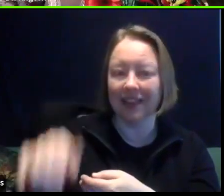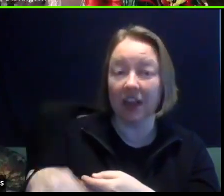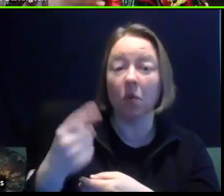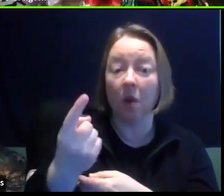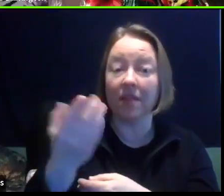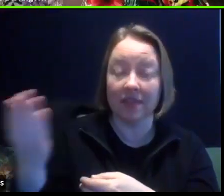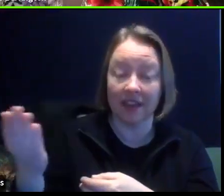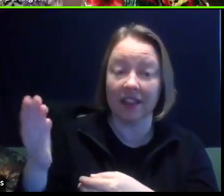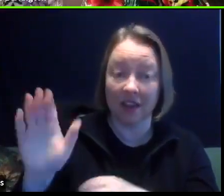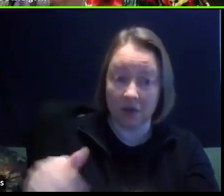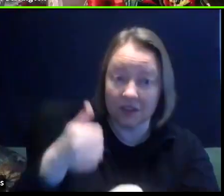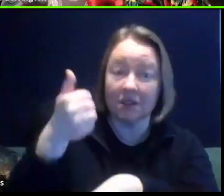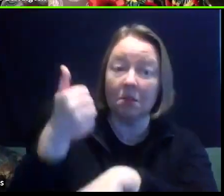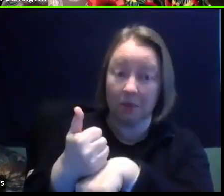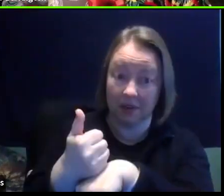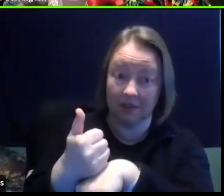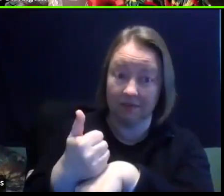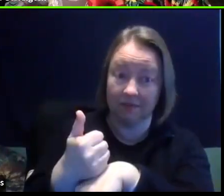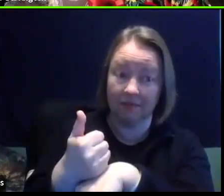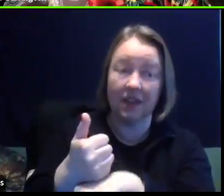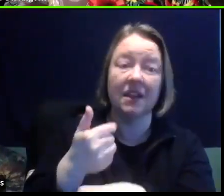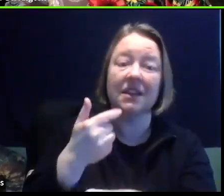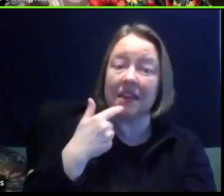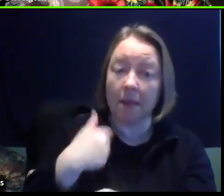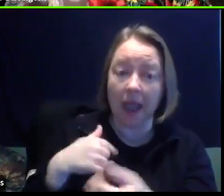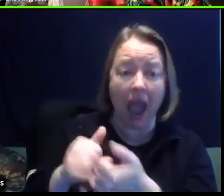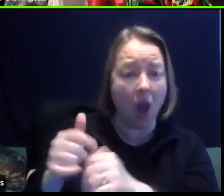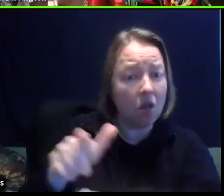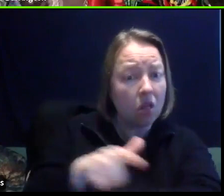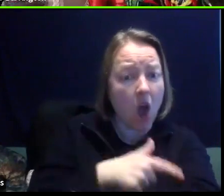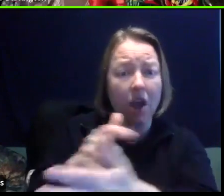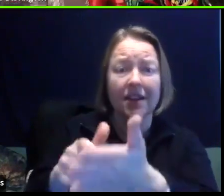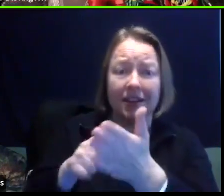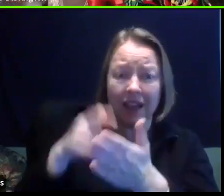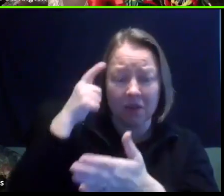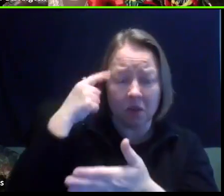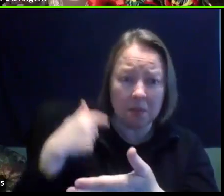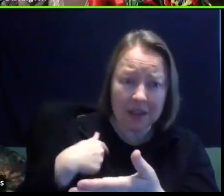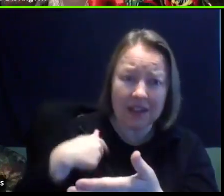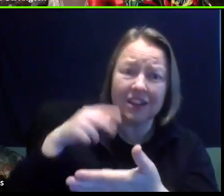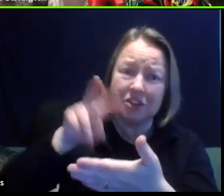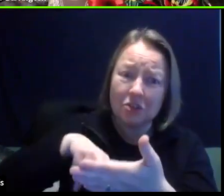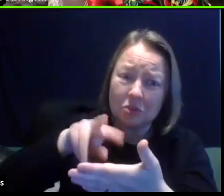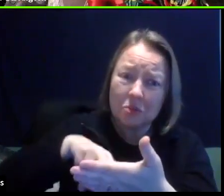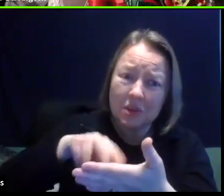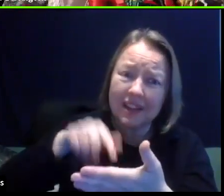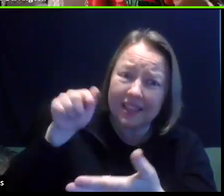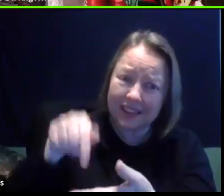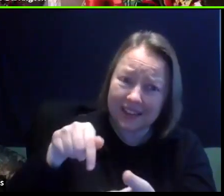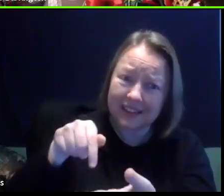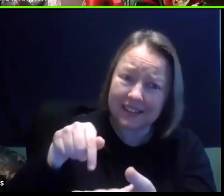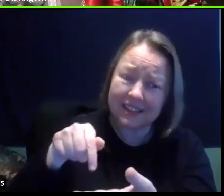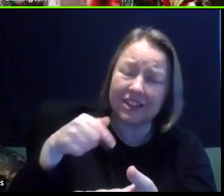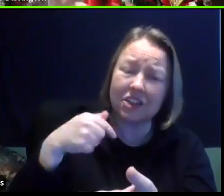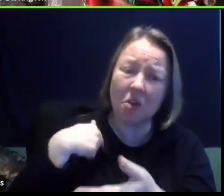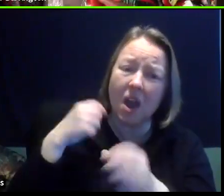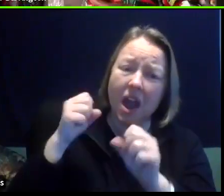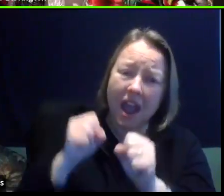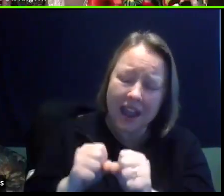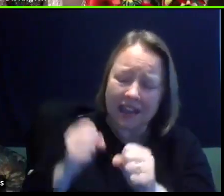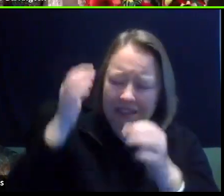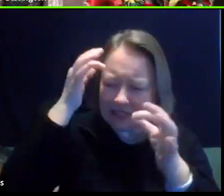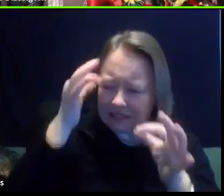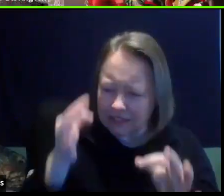was implemented. Tell me how long it's going to take for me to be able to get through this material so that I can gauge, you